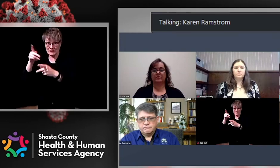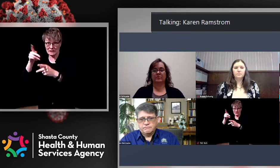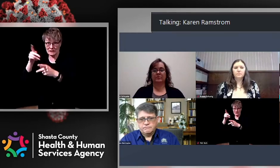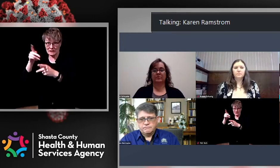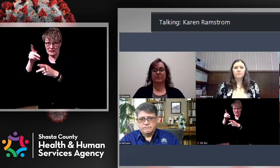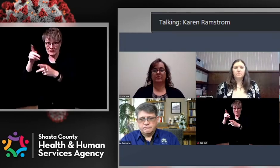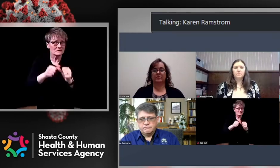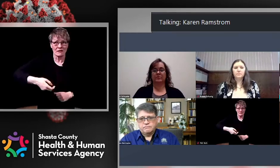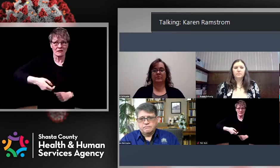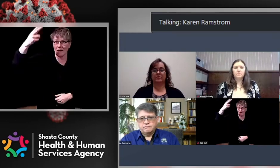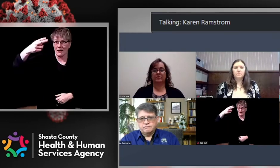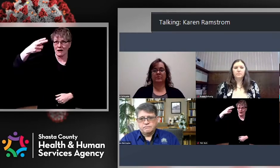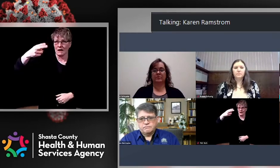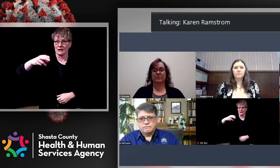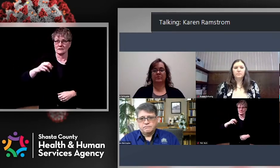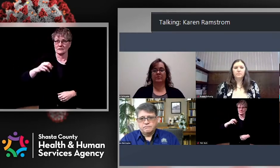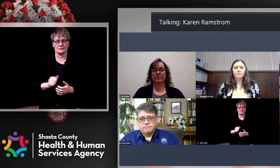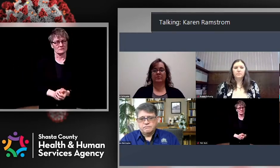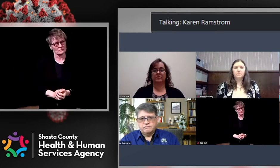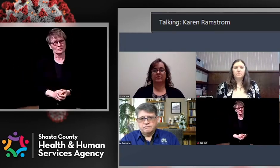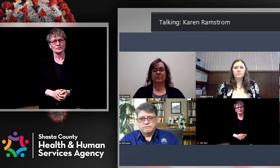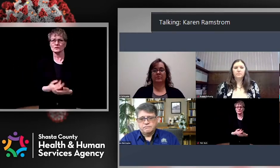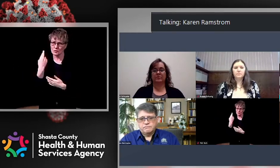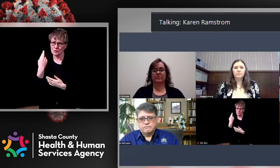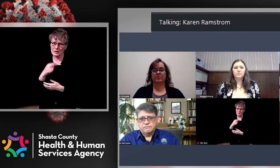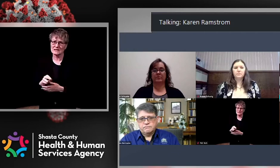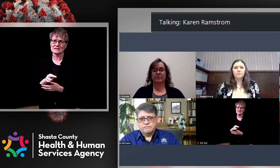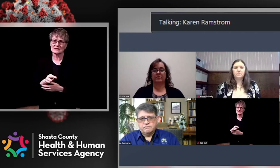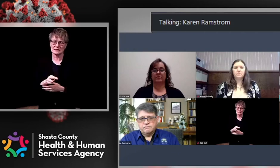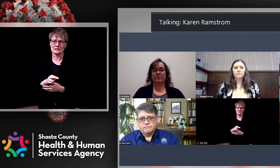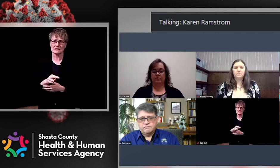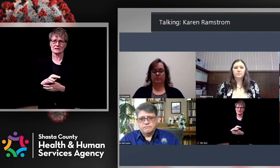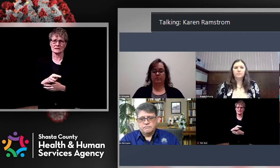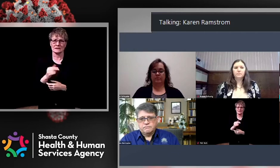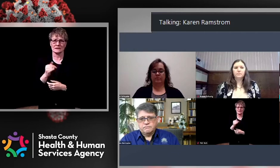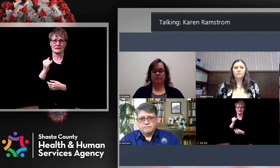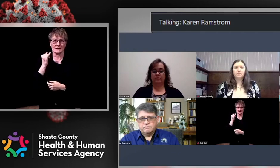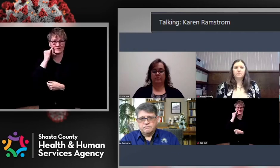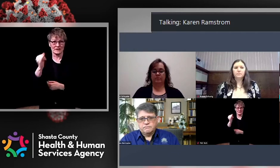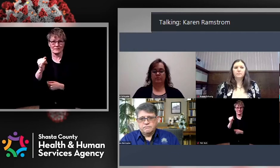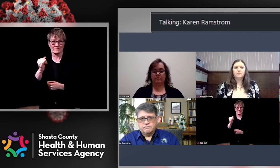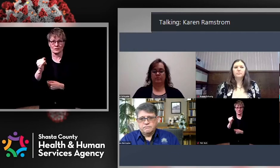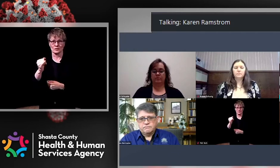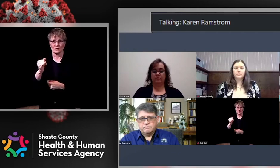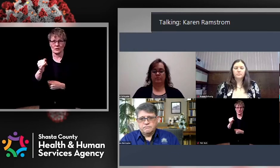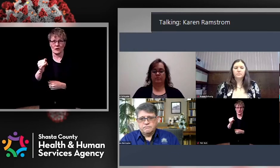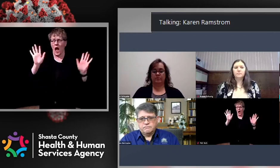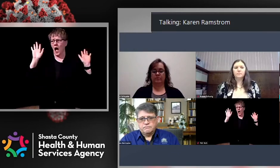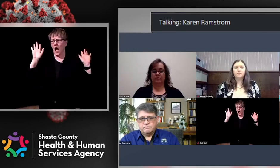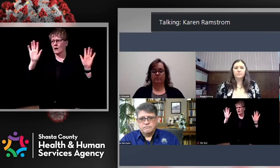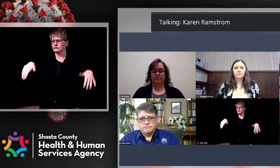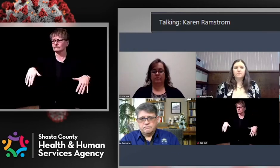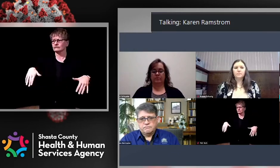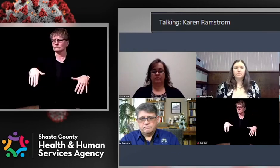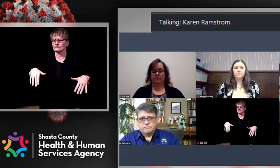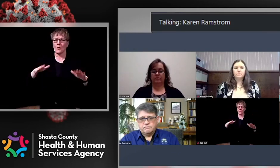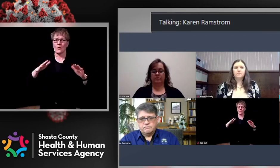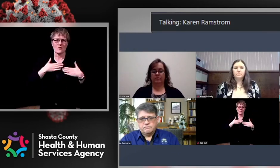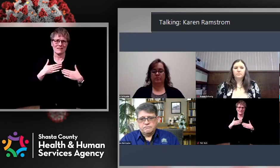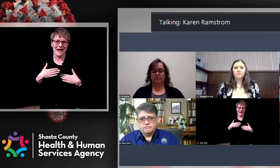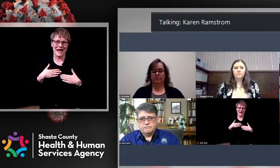risky. And we know that the place people tend to get it is when they let their guard down, they're around their loved ones and friends,